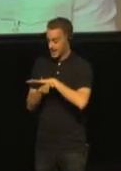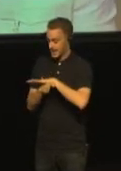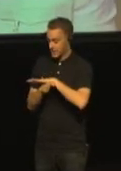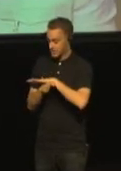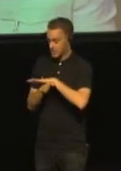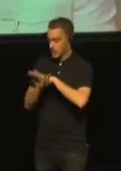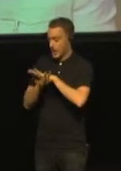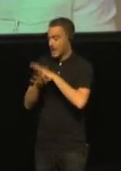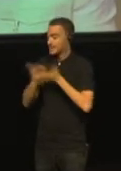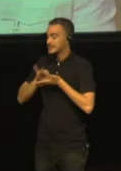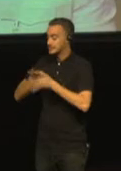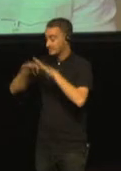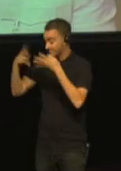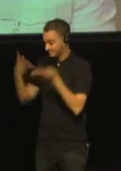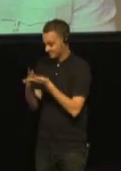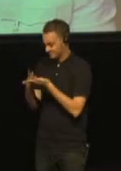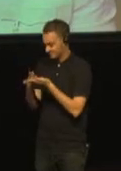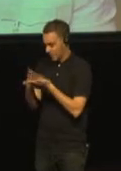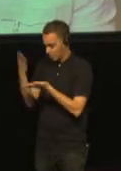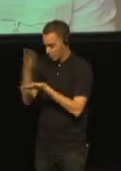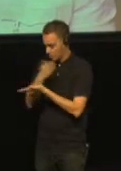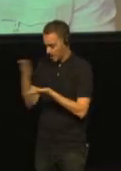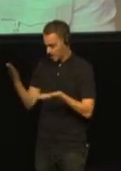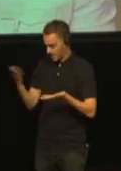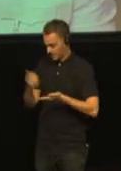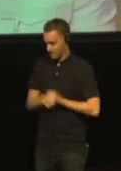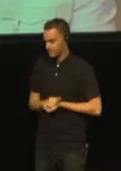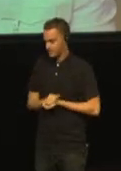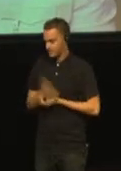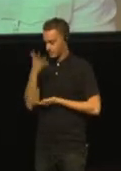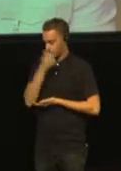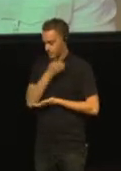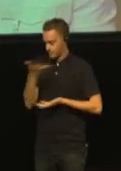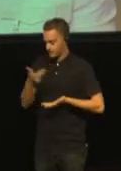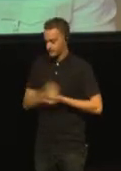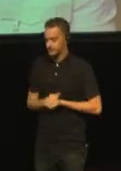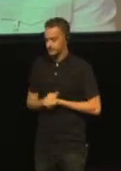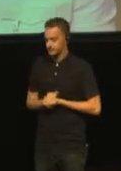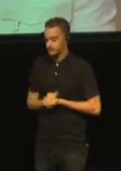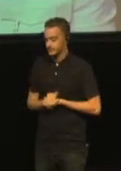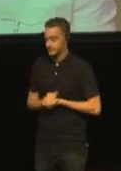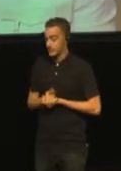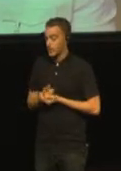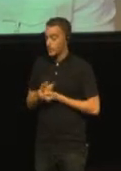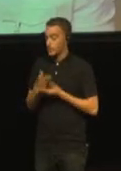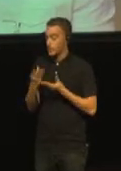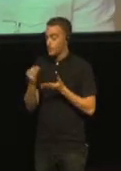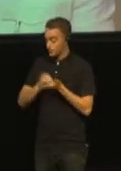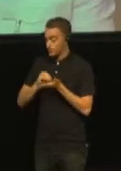if at all, there is communication support available during the appointment.